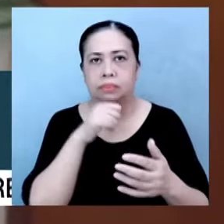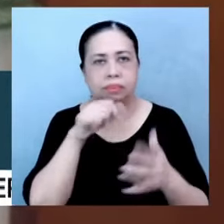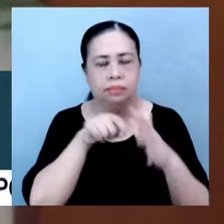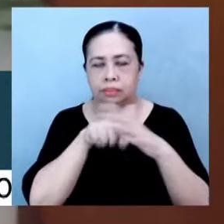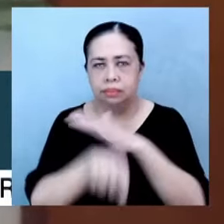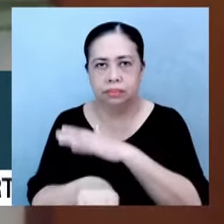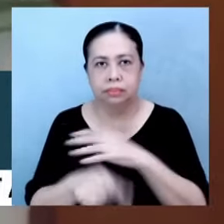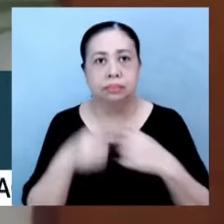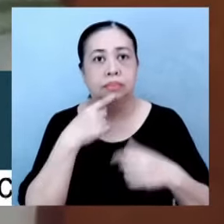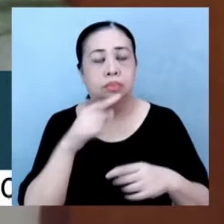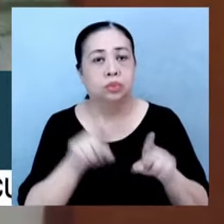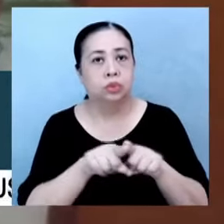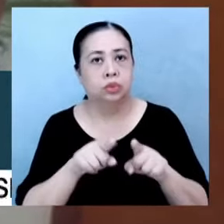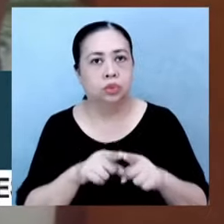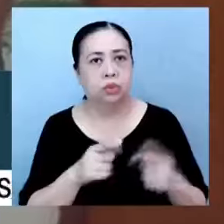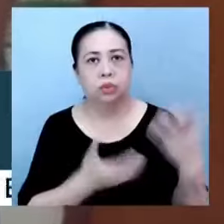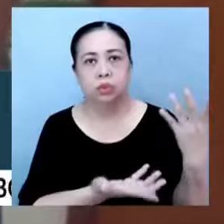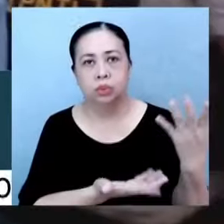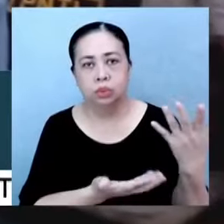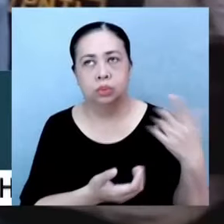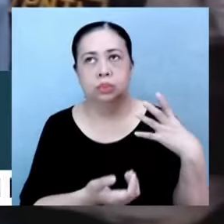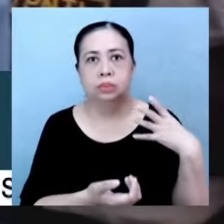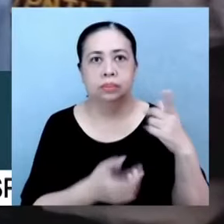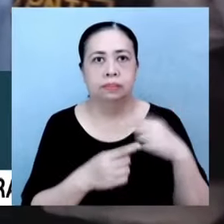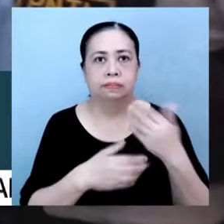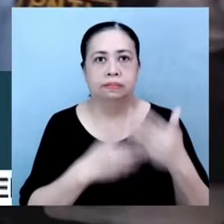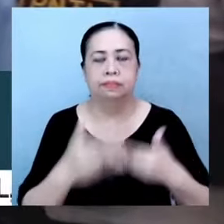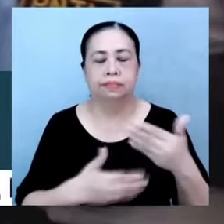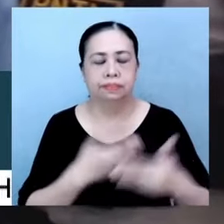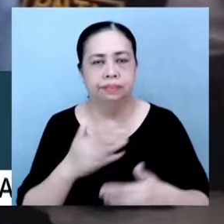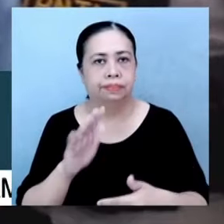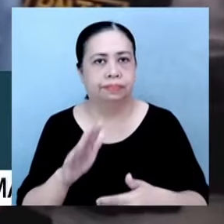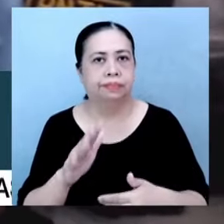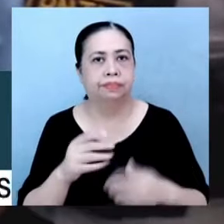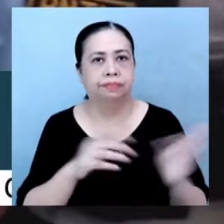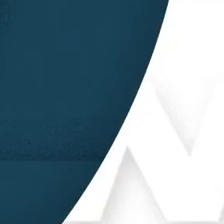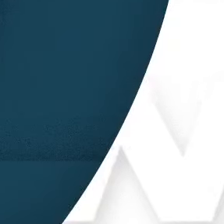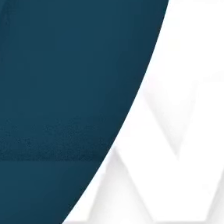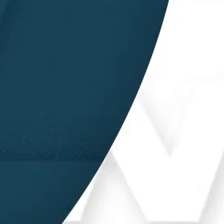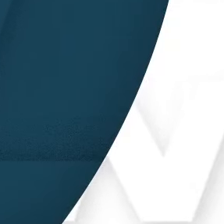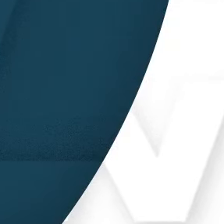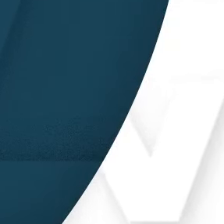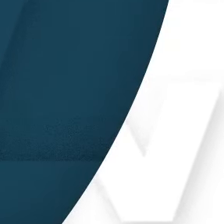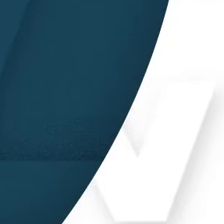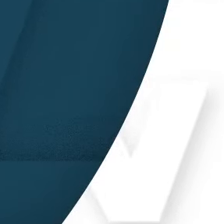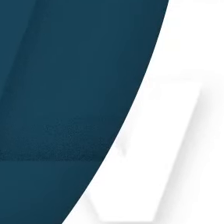congressman is also waiting for the processing of his extradition to the Philippines.